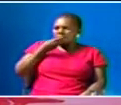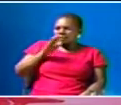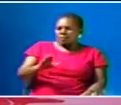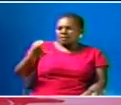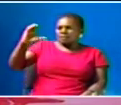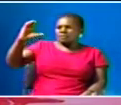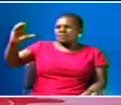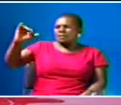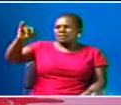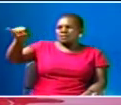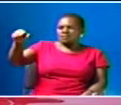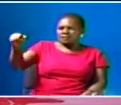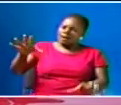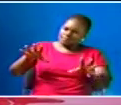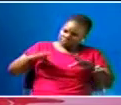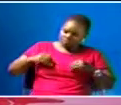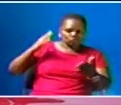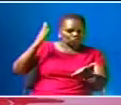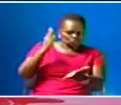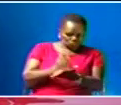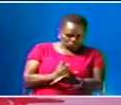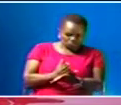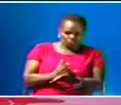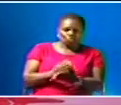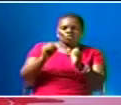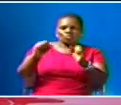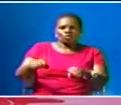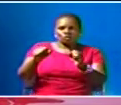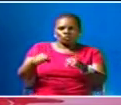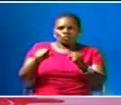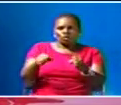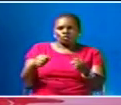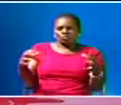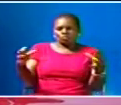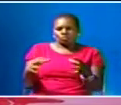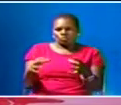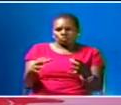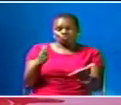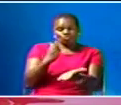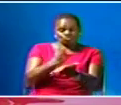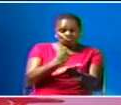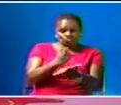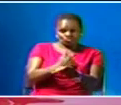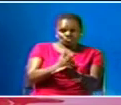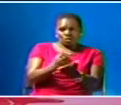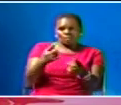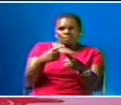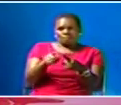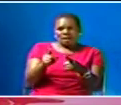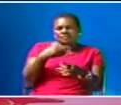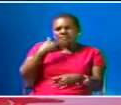Chief Justice David Maraga admitted that indeed there was a possibility of the residents' claims being true, but he